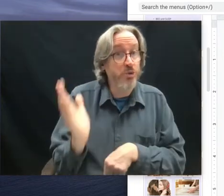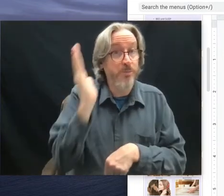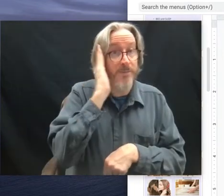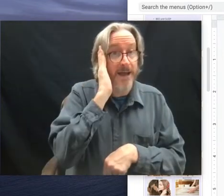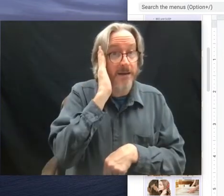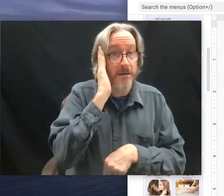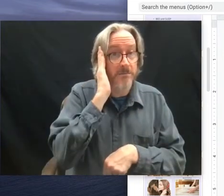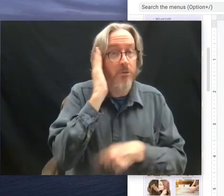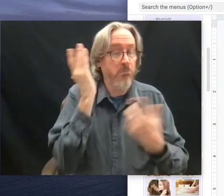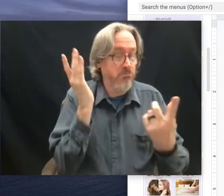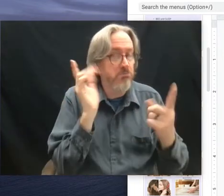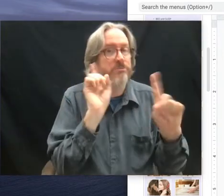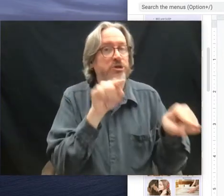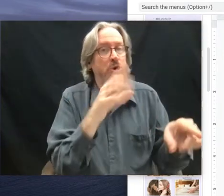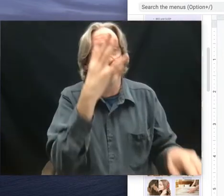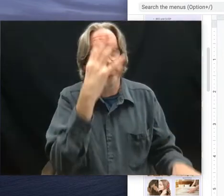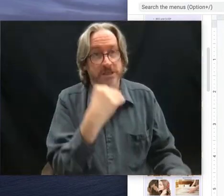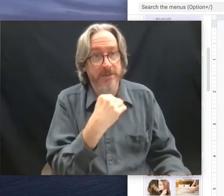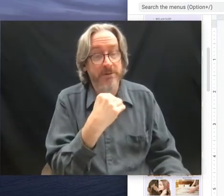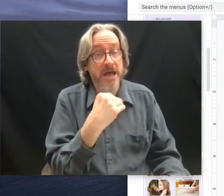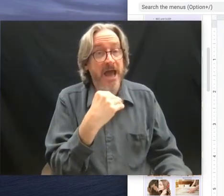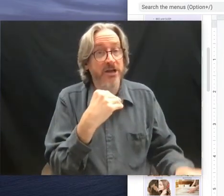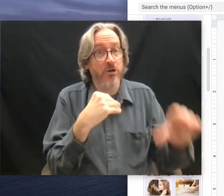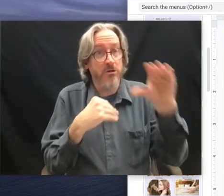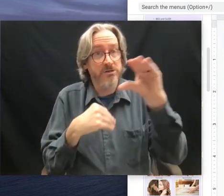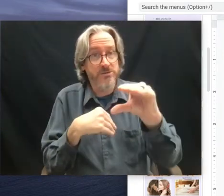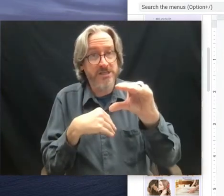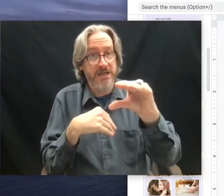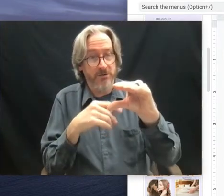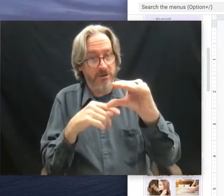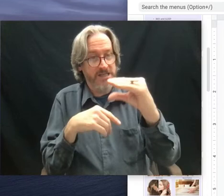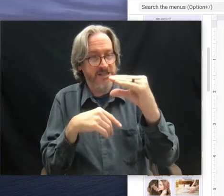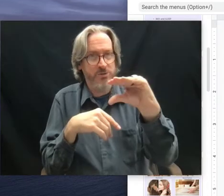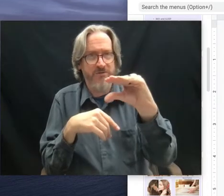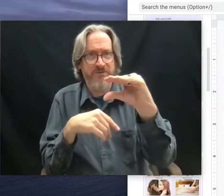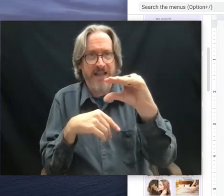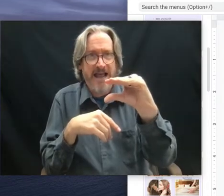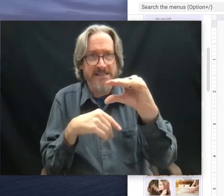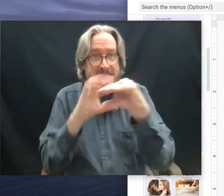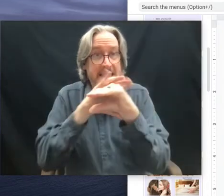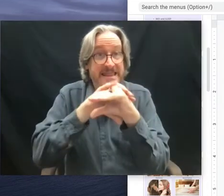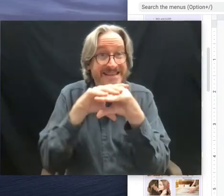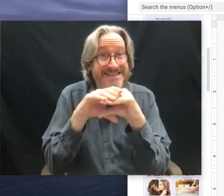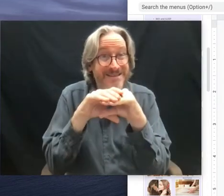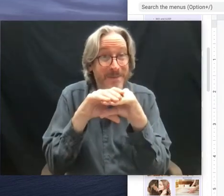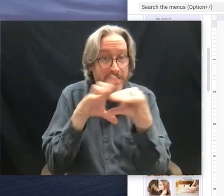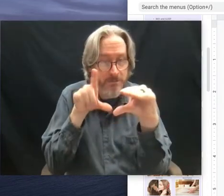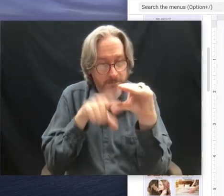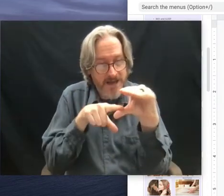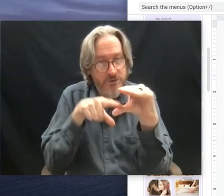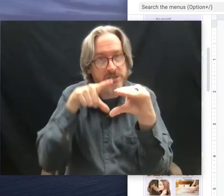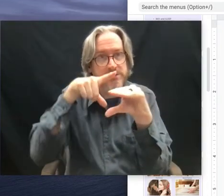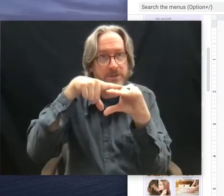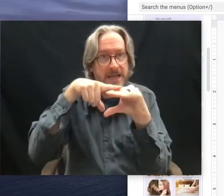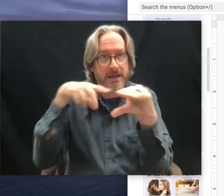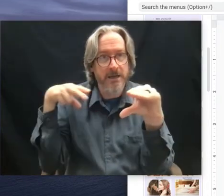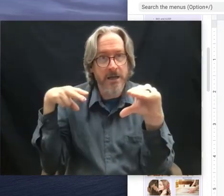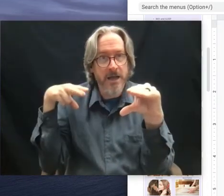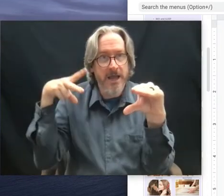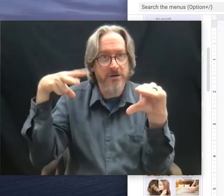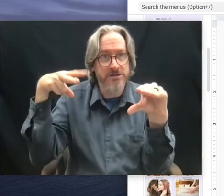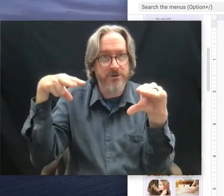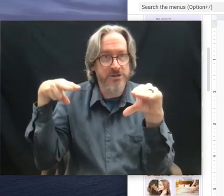go to bed, go to sleep. And you'll also see it's a sort of flat seat. This is the bed, mattress,